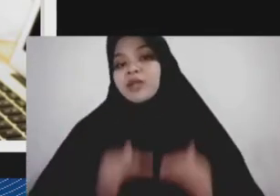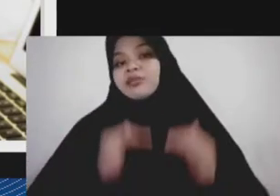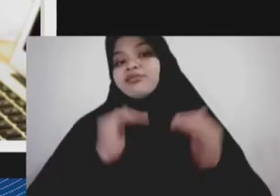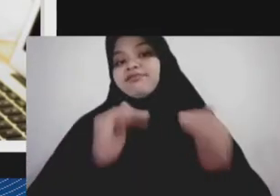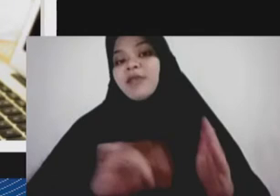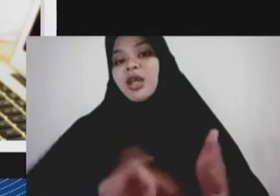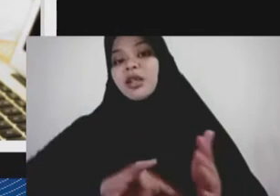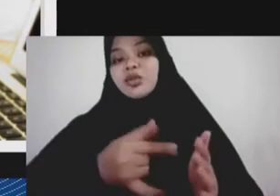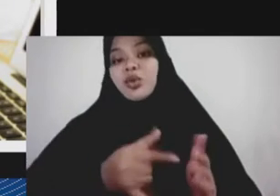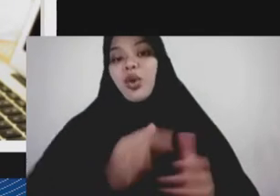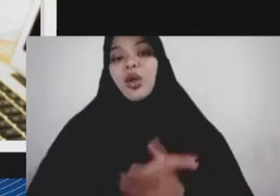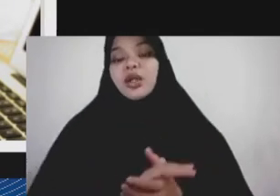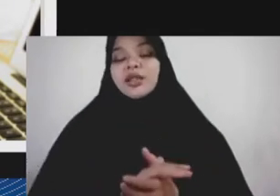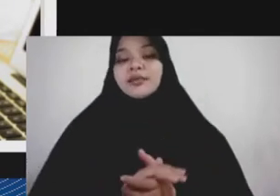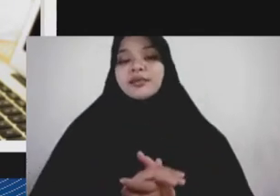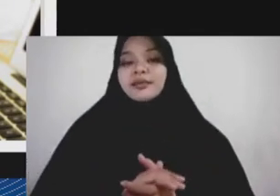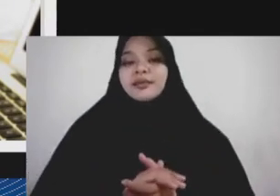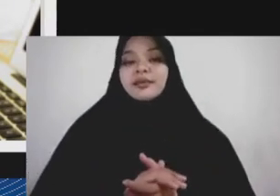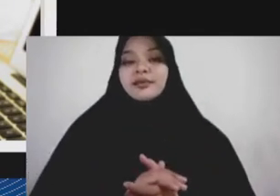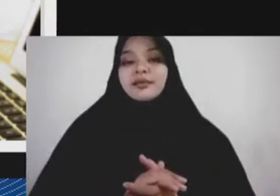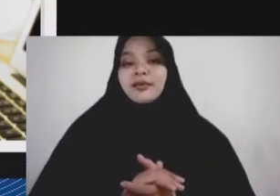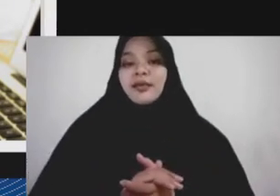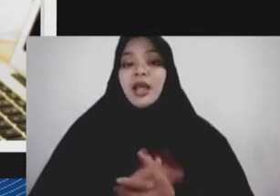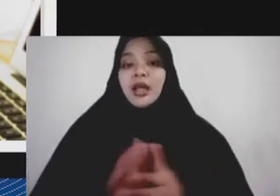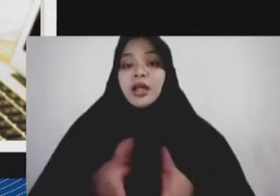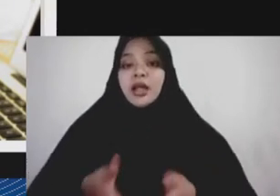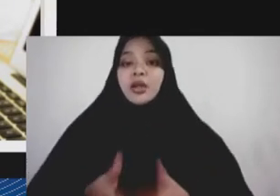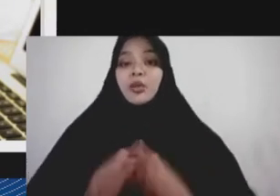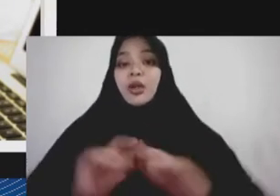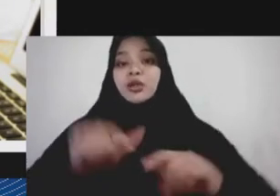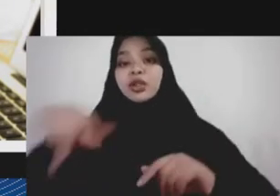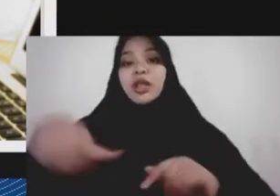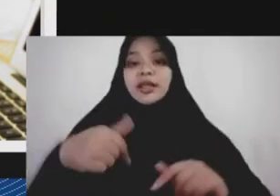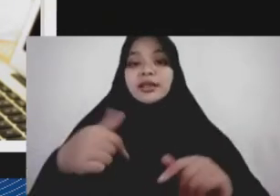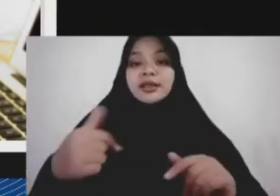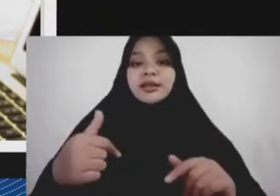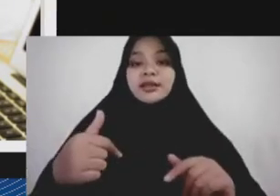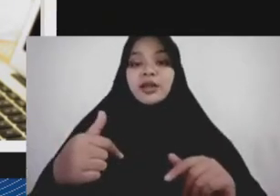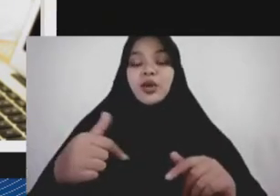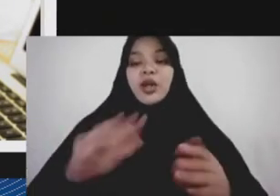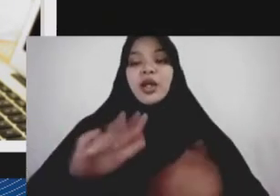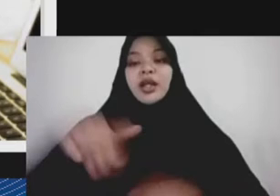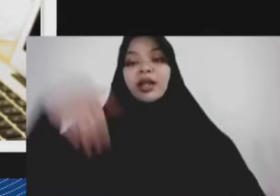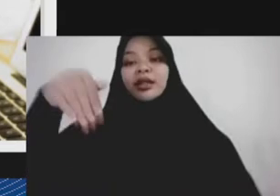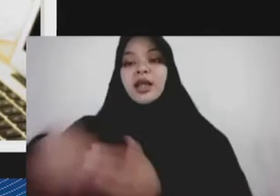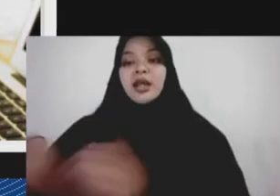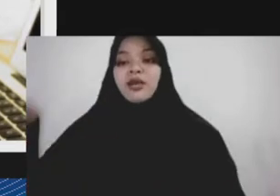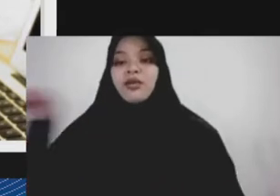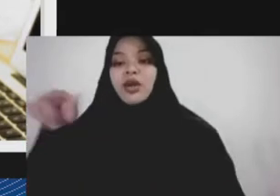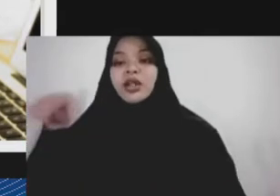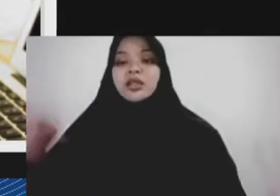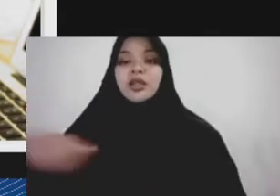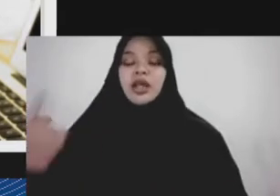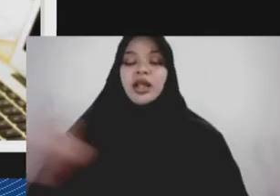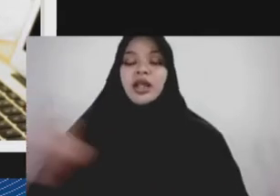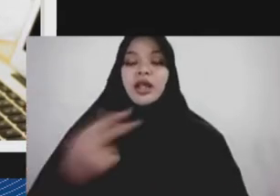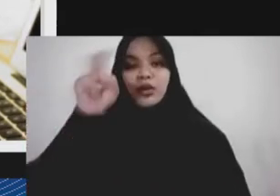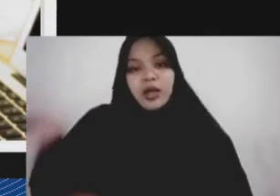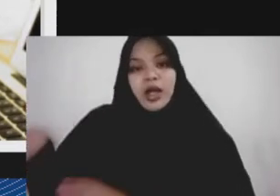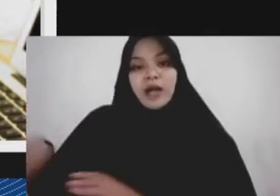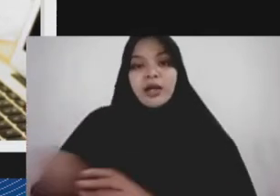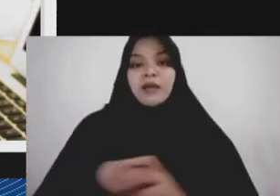address and to build awareness around gender-based violence, we need to continue to adapt